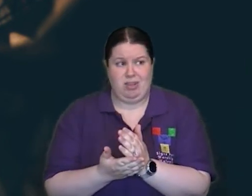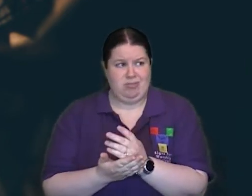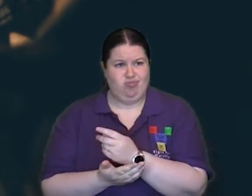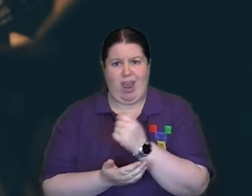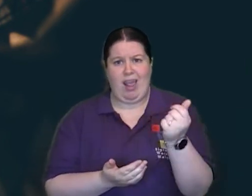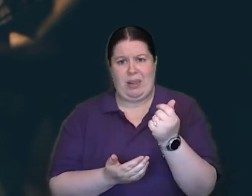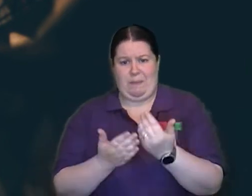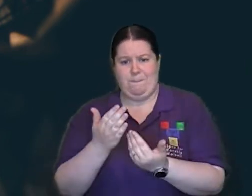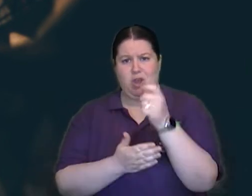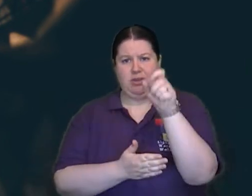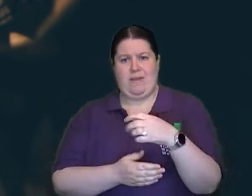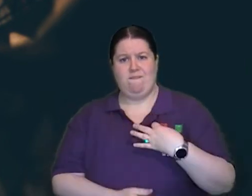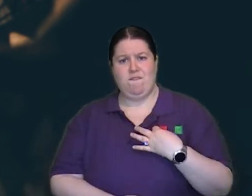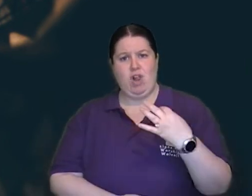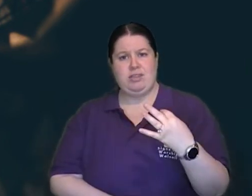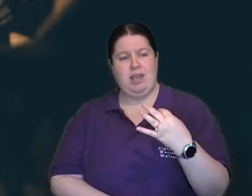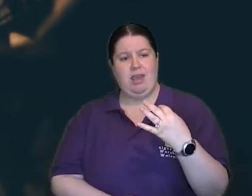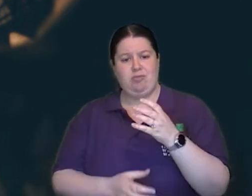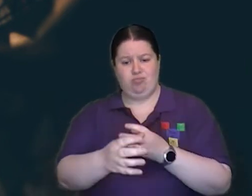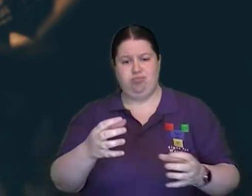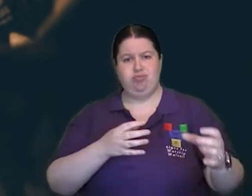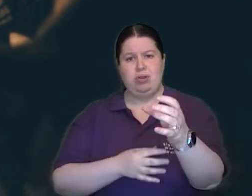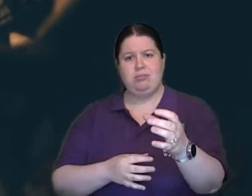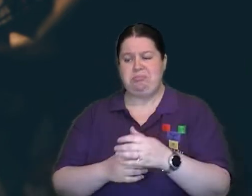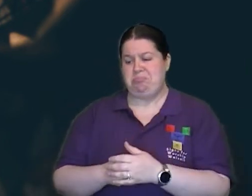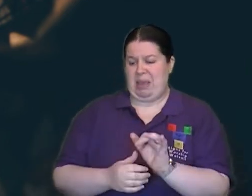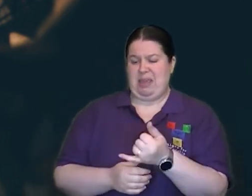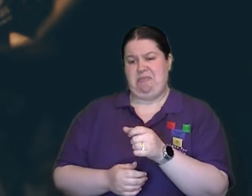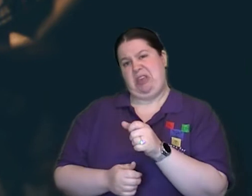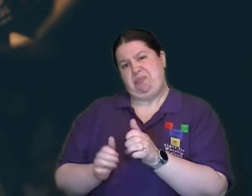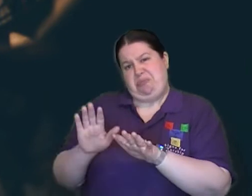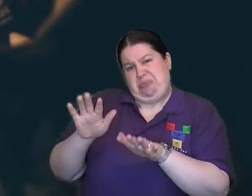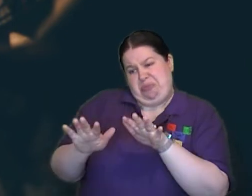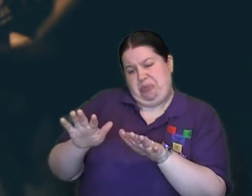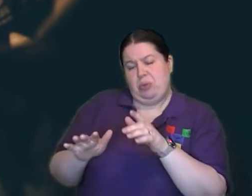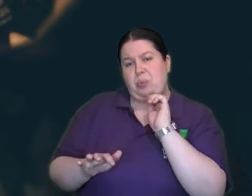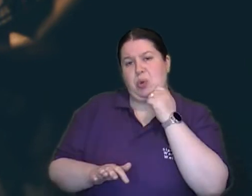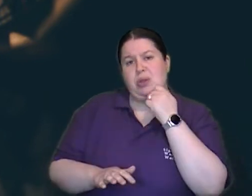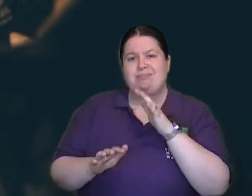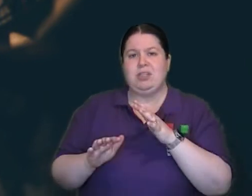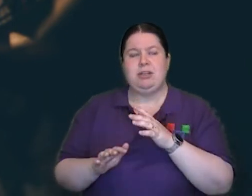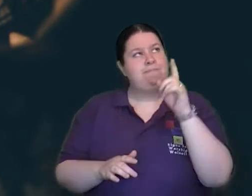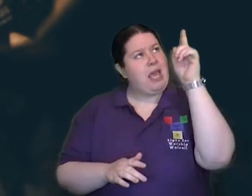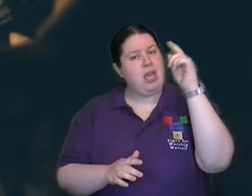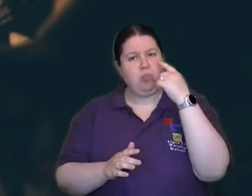anyone die for a righteous person, though perhaps for a good person someone might actually dare to die. But God proves his